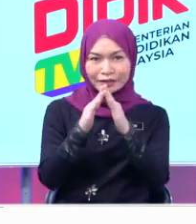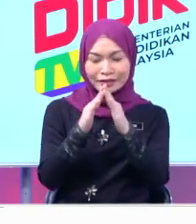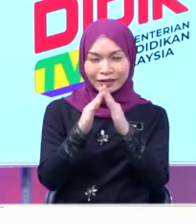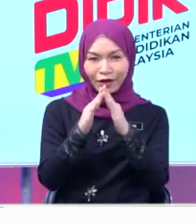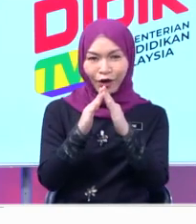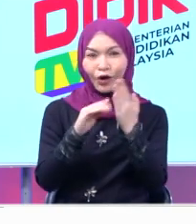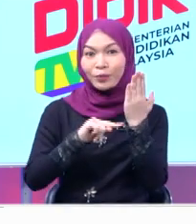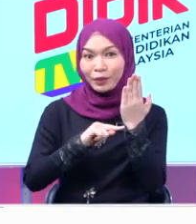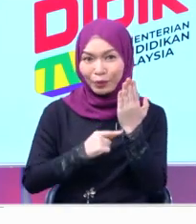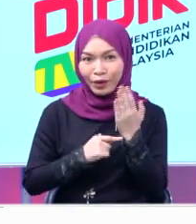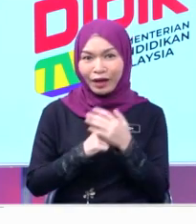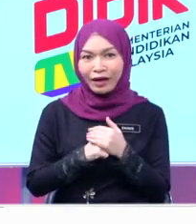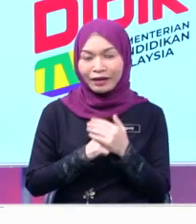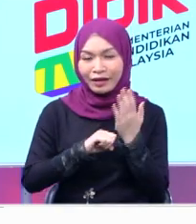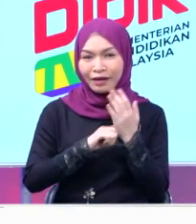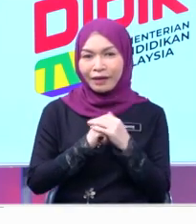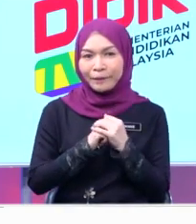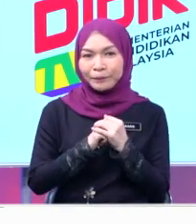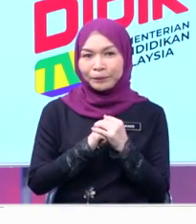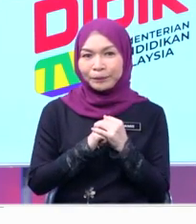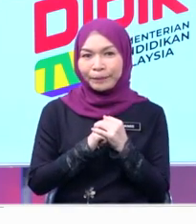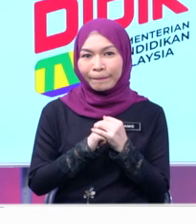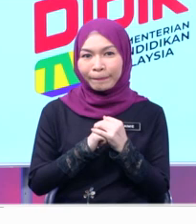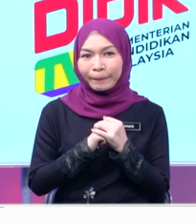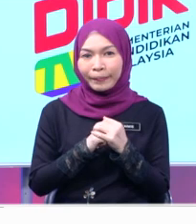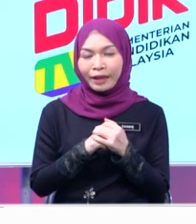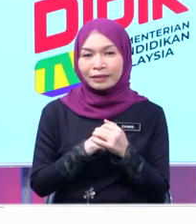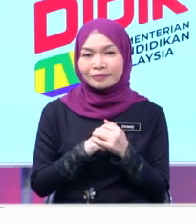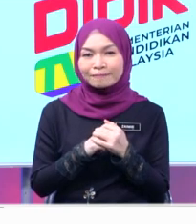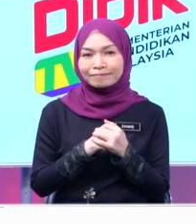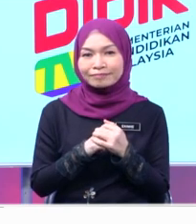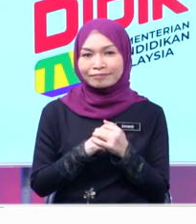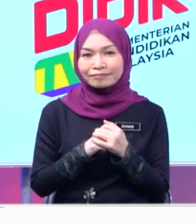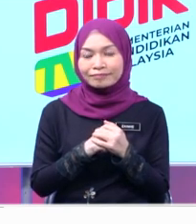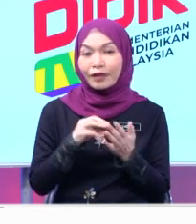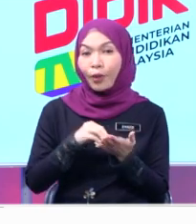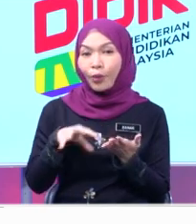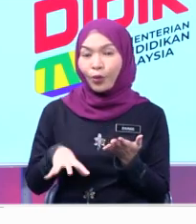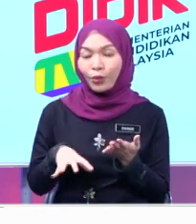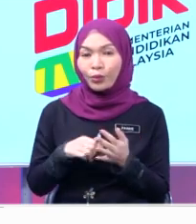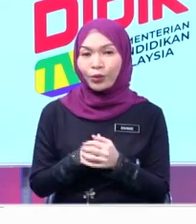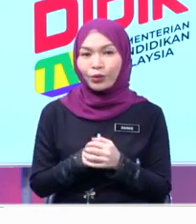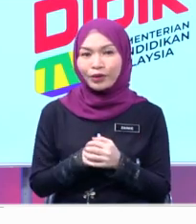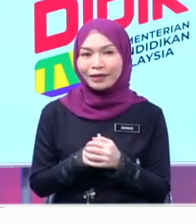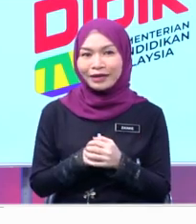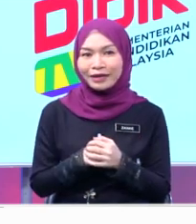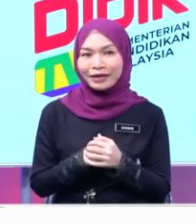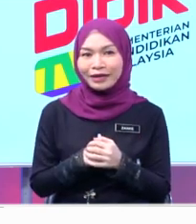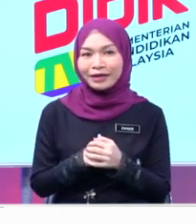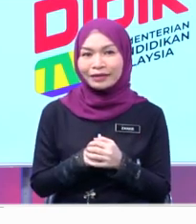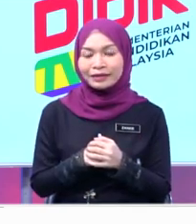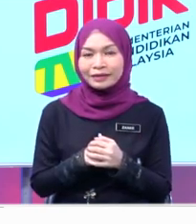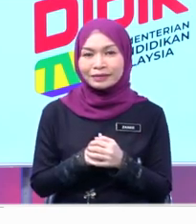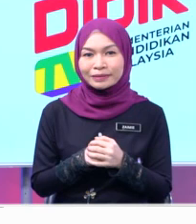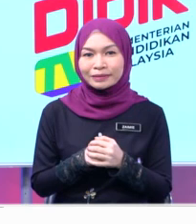your opinion. Now, this is actually a good structure pupils should do every time before you write your essay because